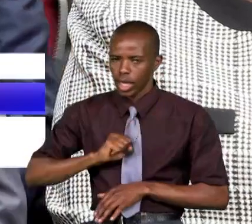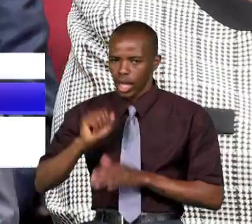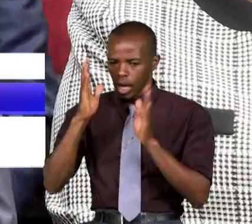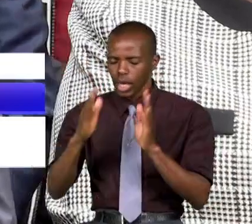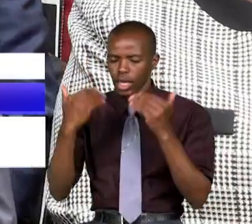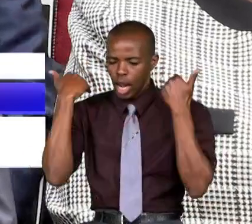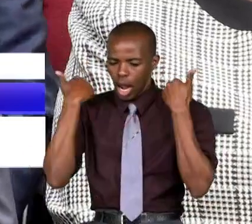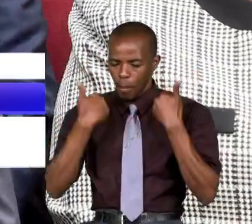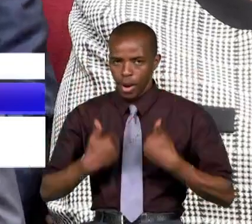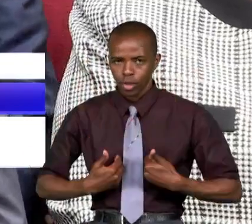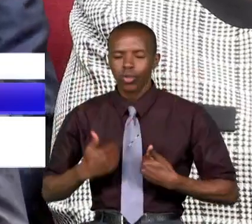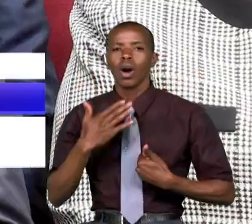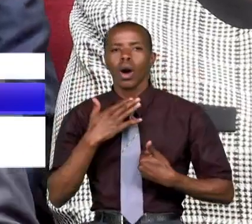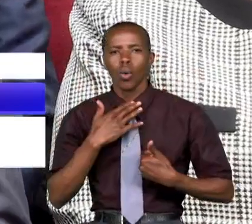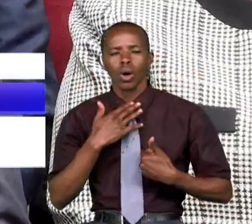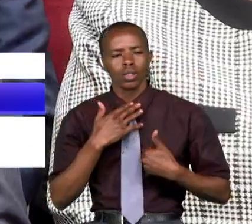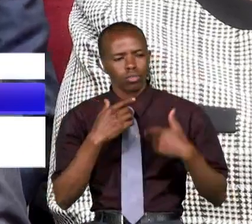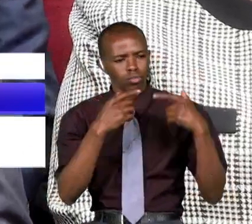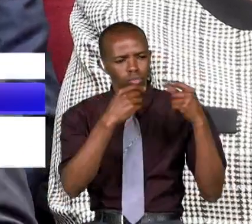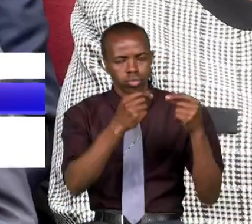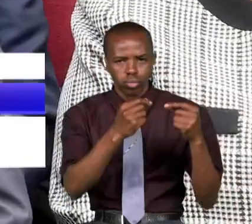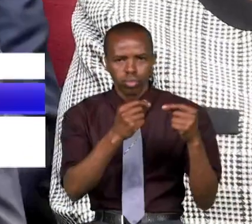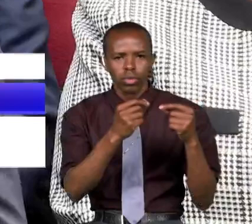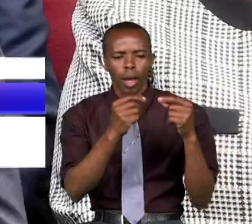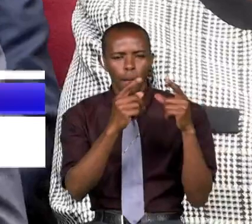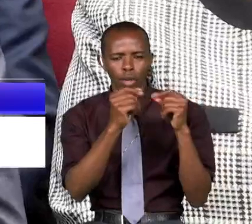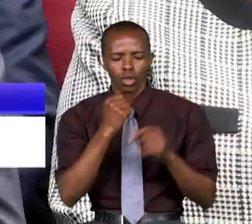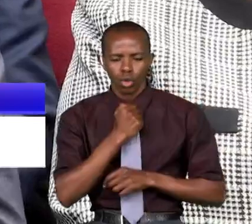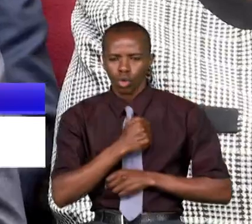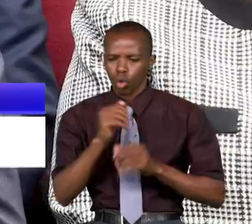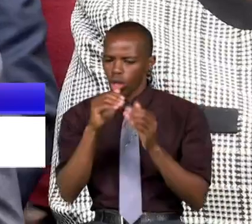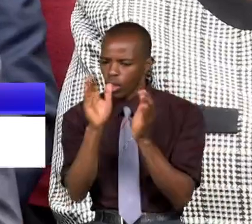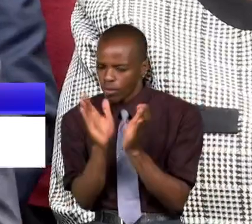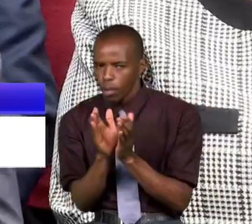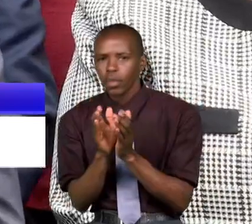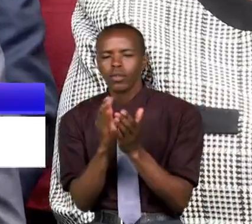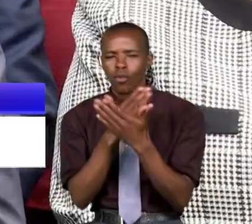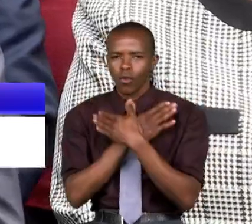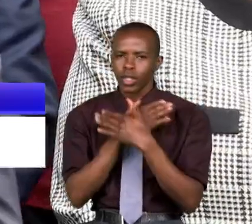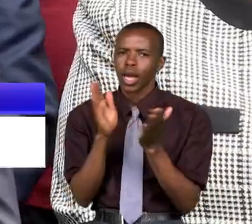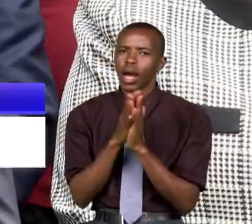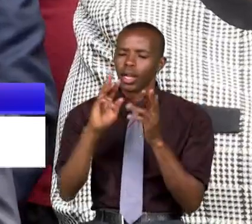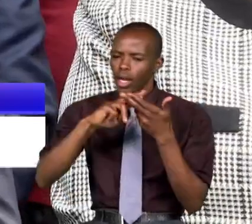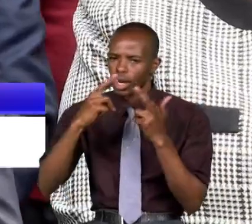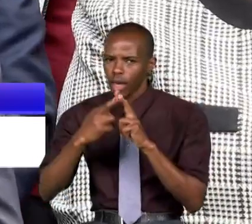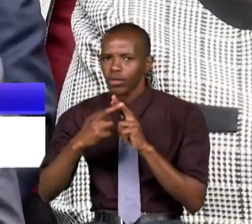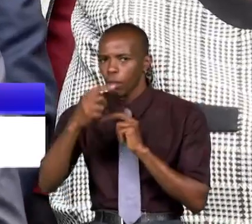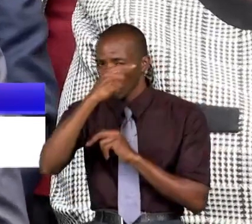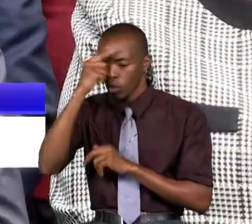behalf, I want to convey our sincere message of condolence to the family, friends and relatives for this big